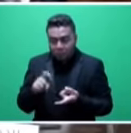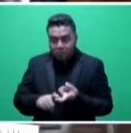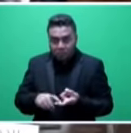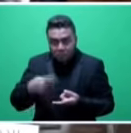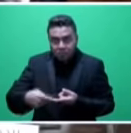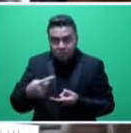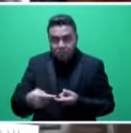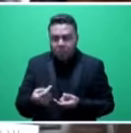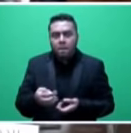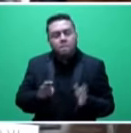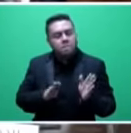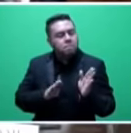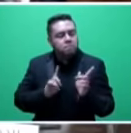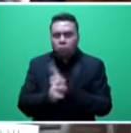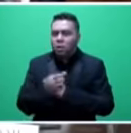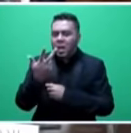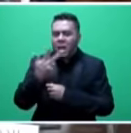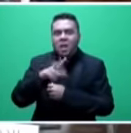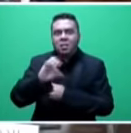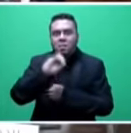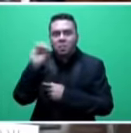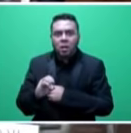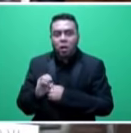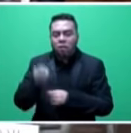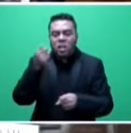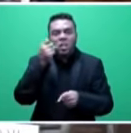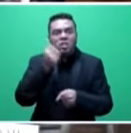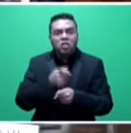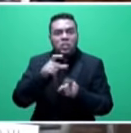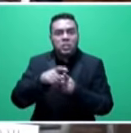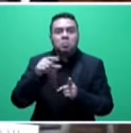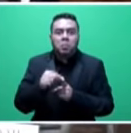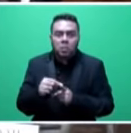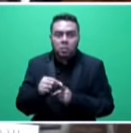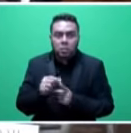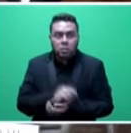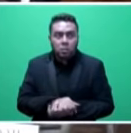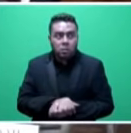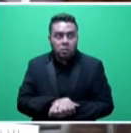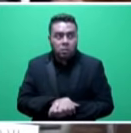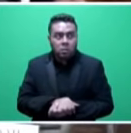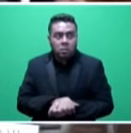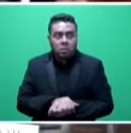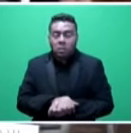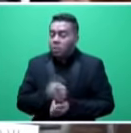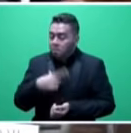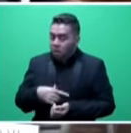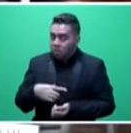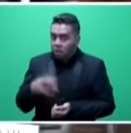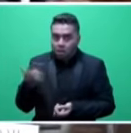surpassed 80% of the GDP. That is I admit they're